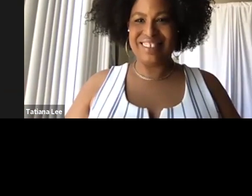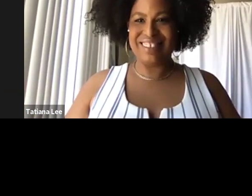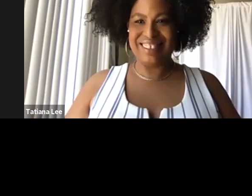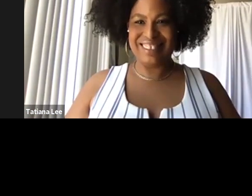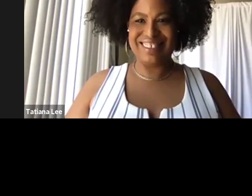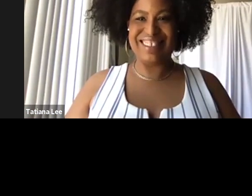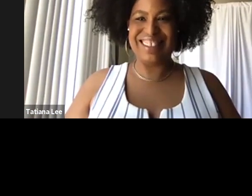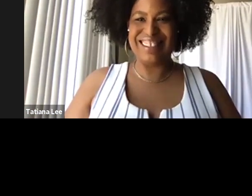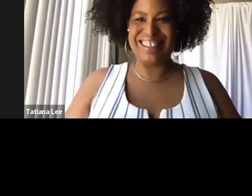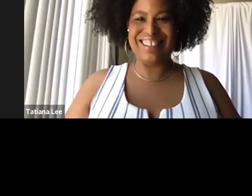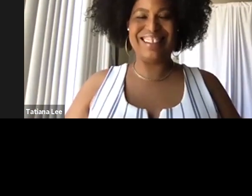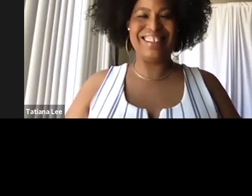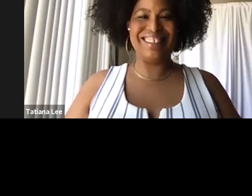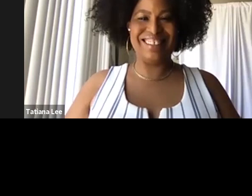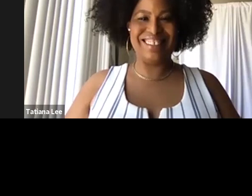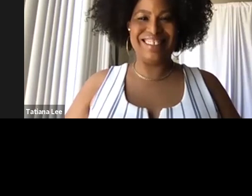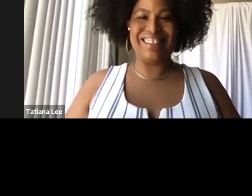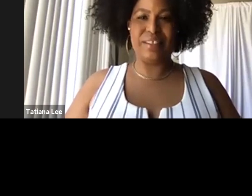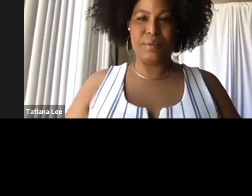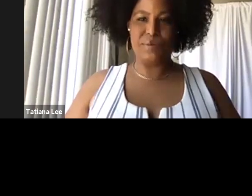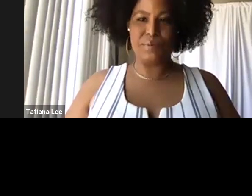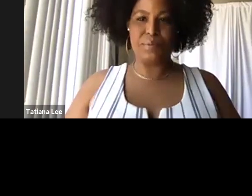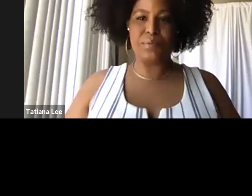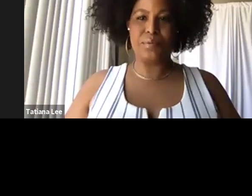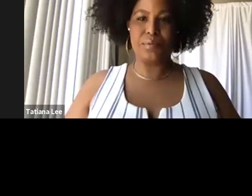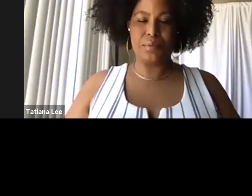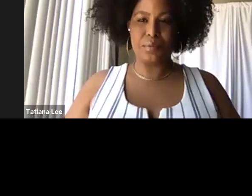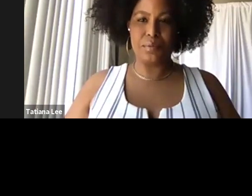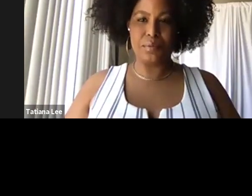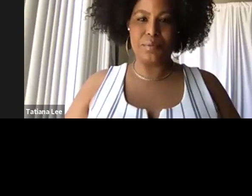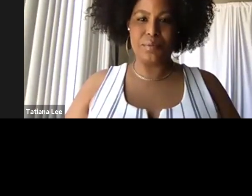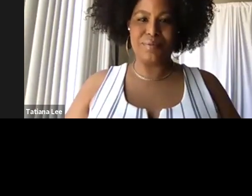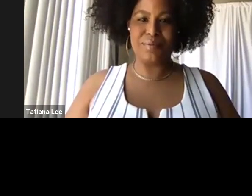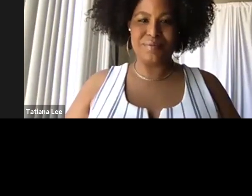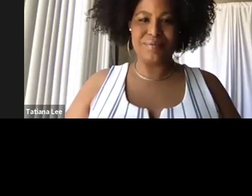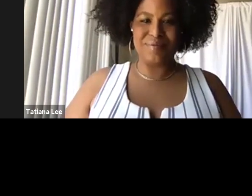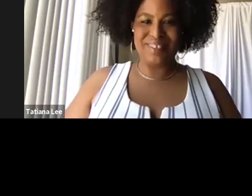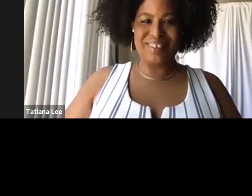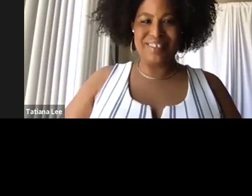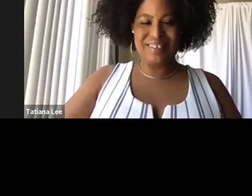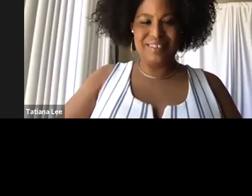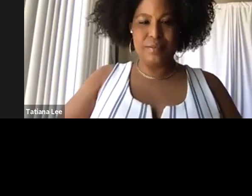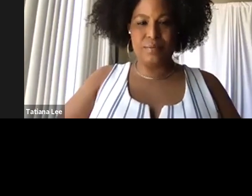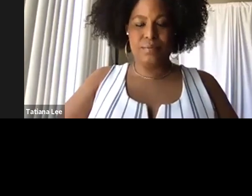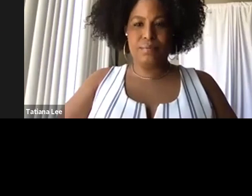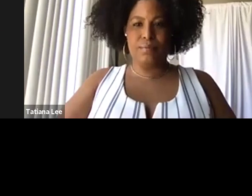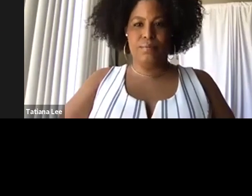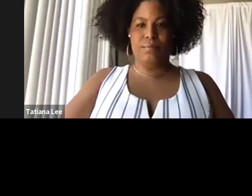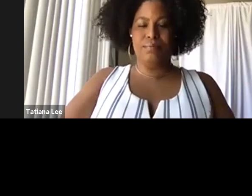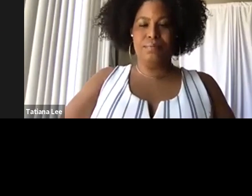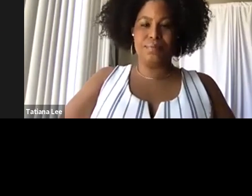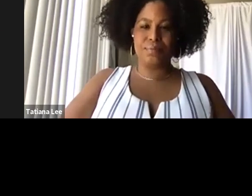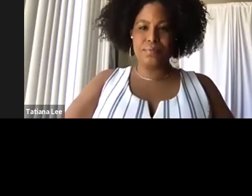here on my desk. So welcome everyone. Thank you so much for joining me. So based on the time that we have